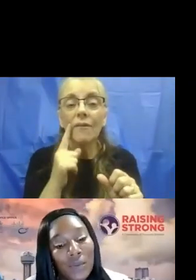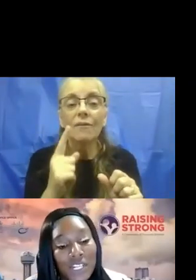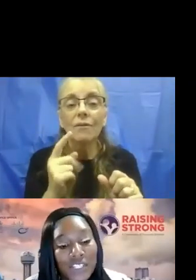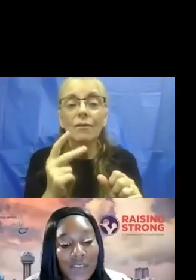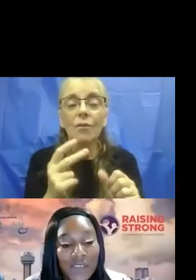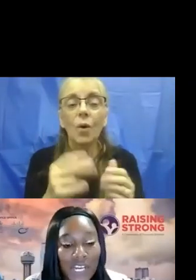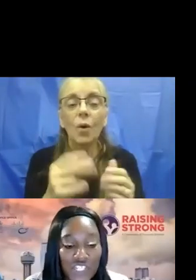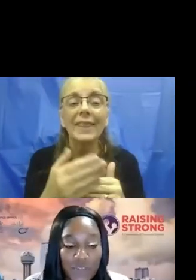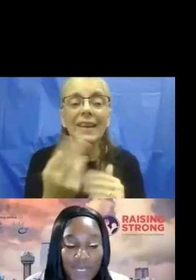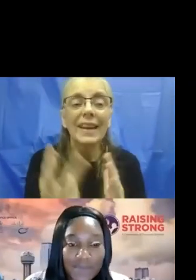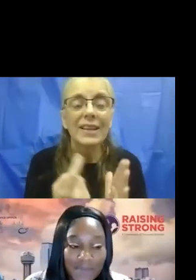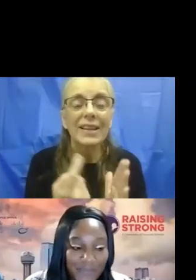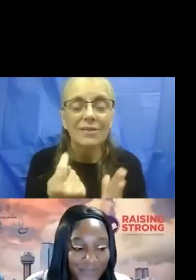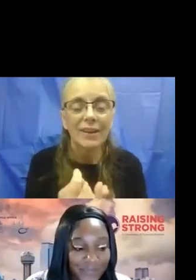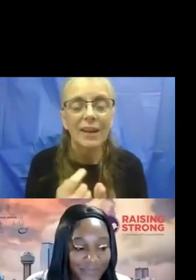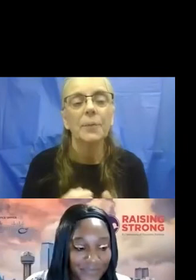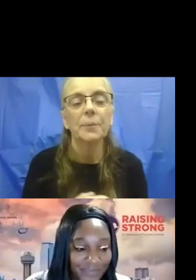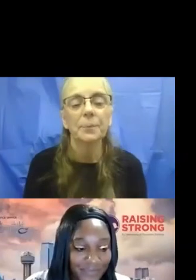her words of encouragement.